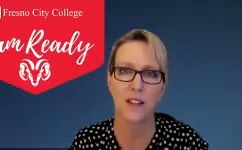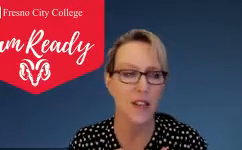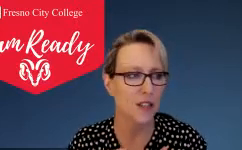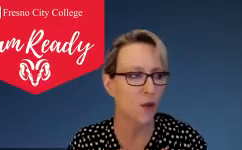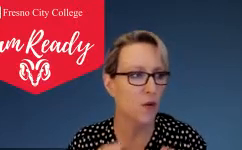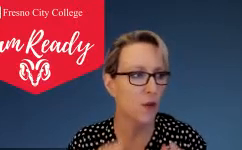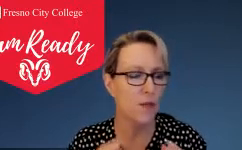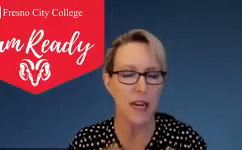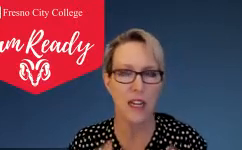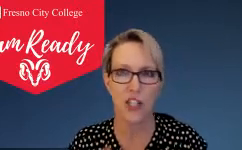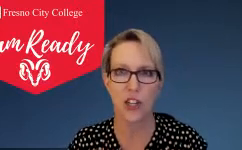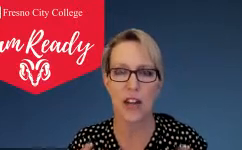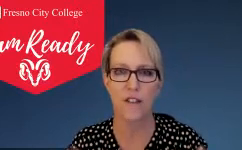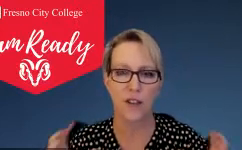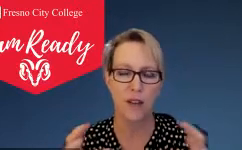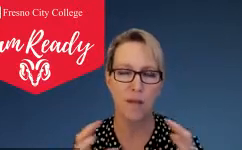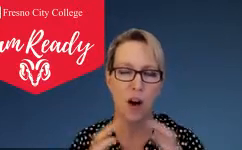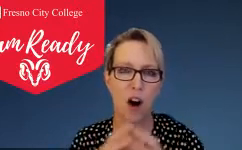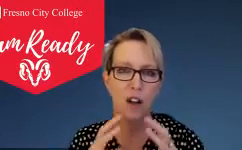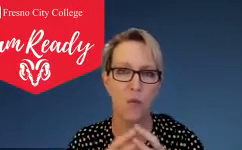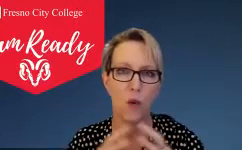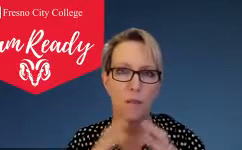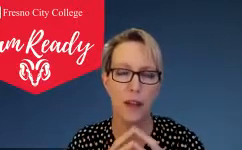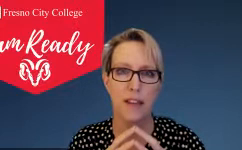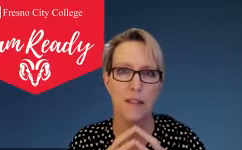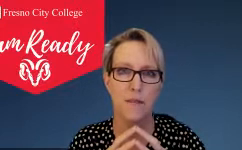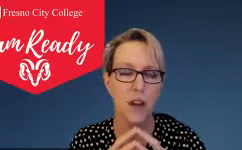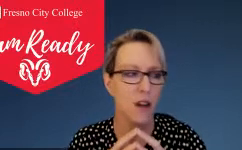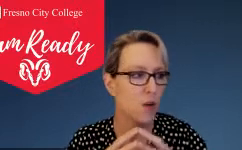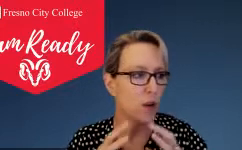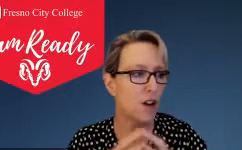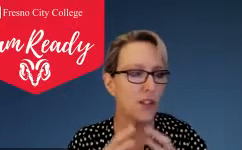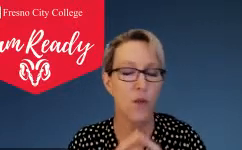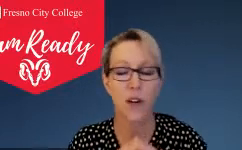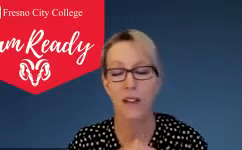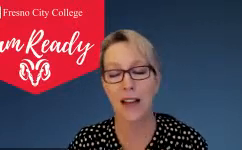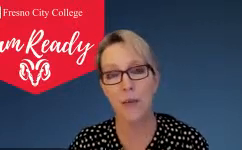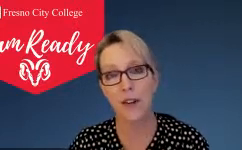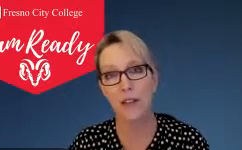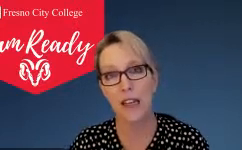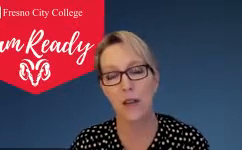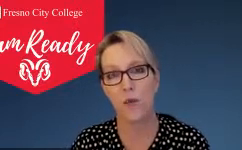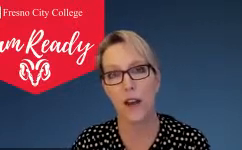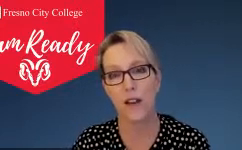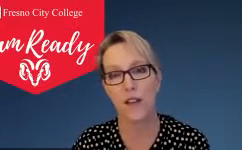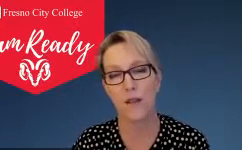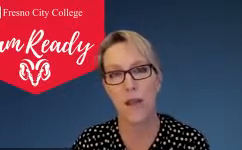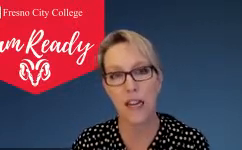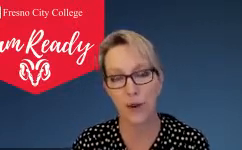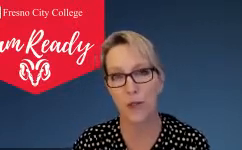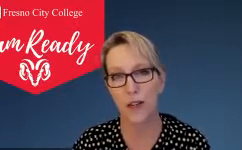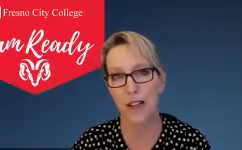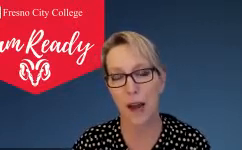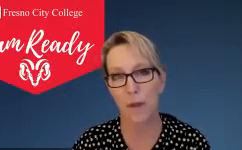success. So we really made a concerted effort to put them all in one place. We also work collaboratively with